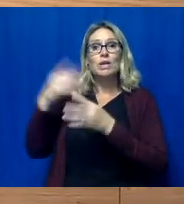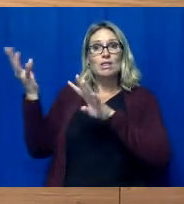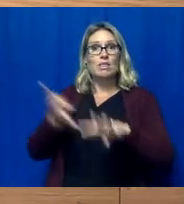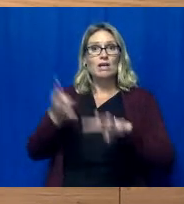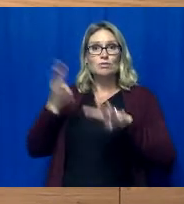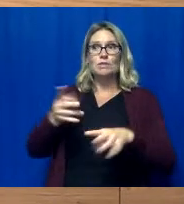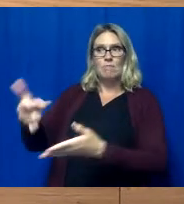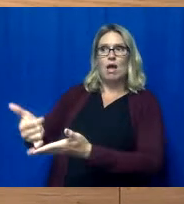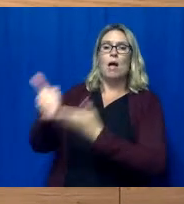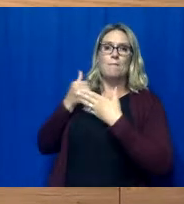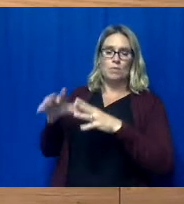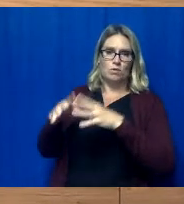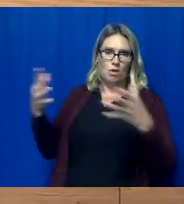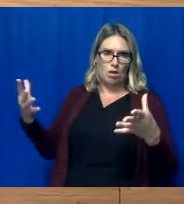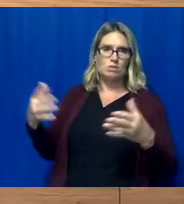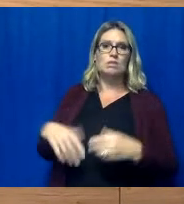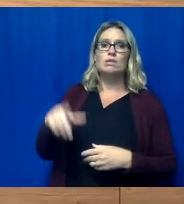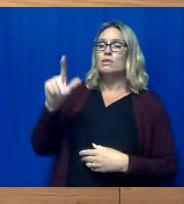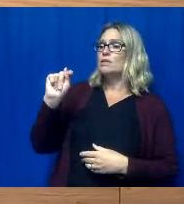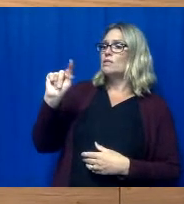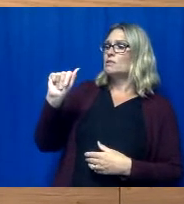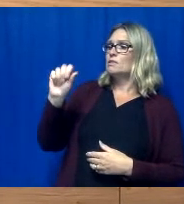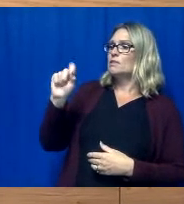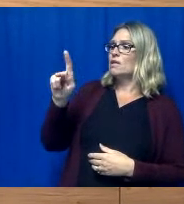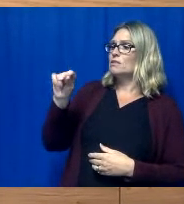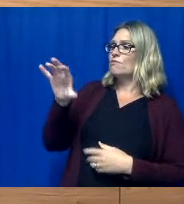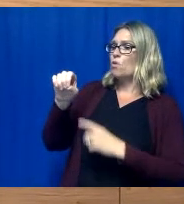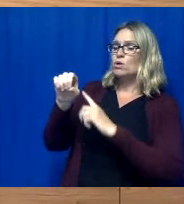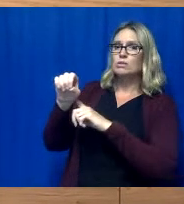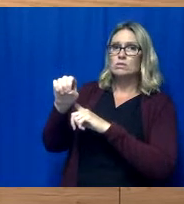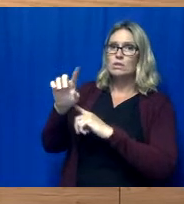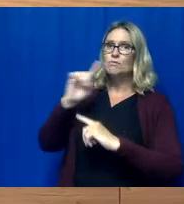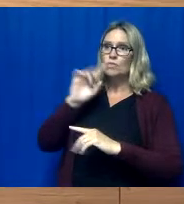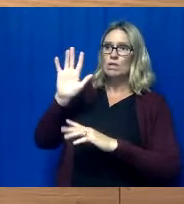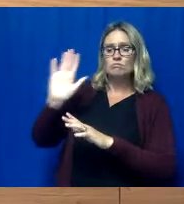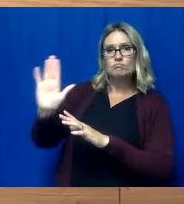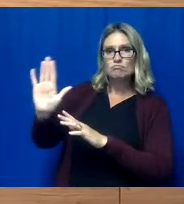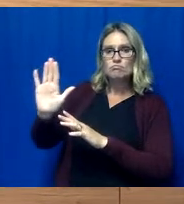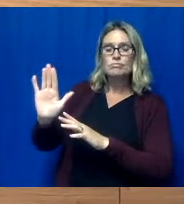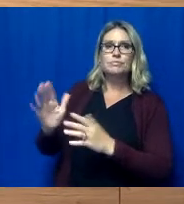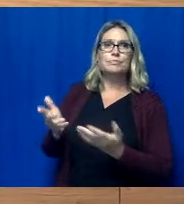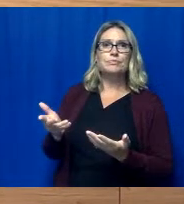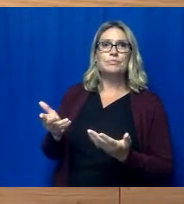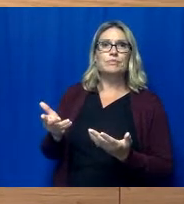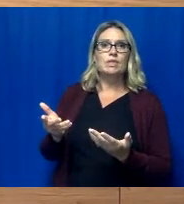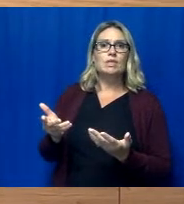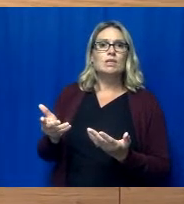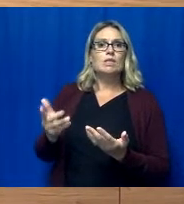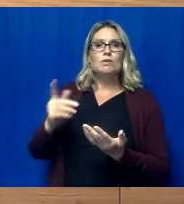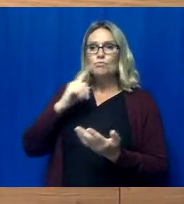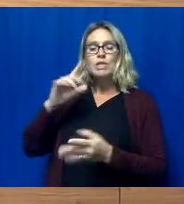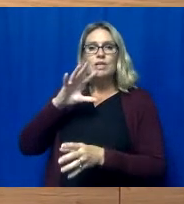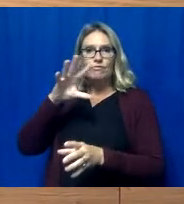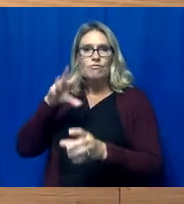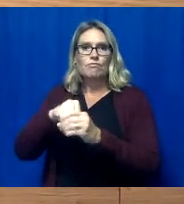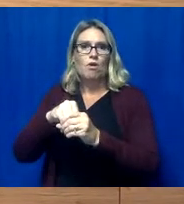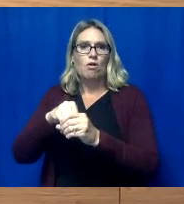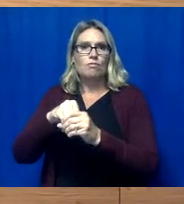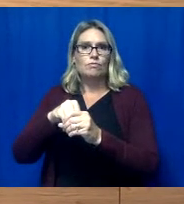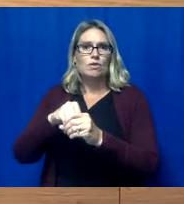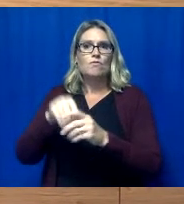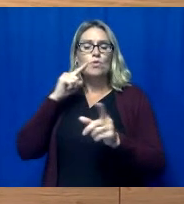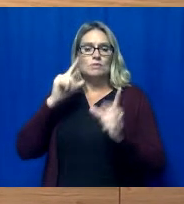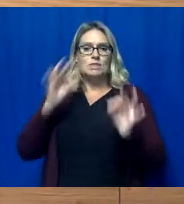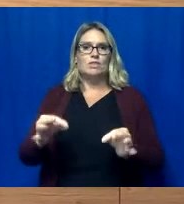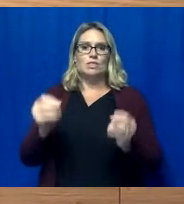task force was quite specifically engaged for the purpose of making quick